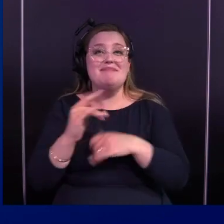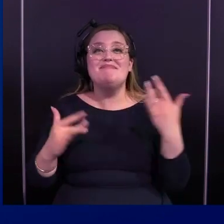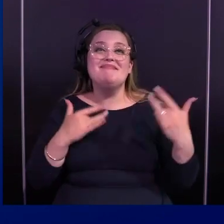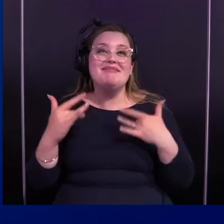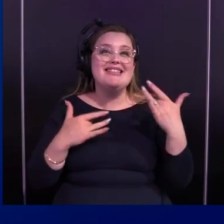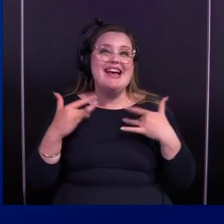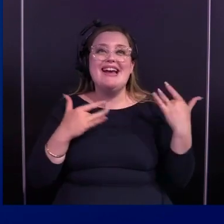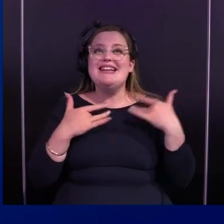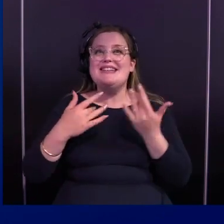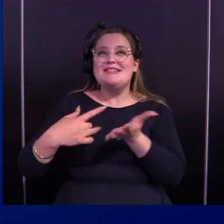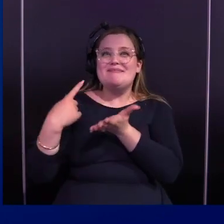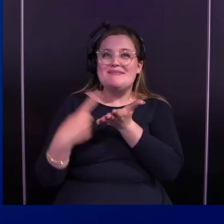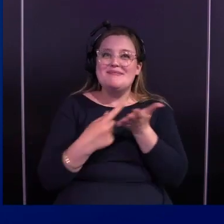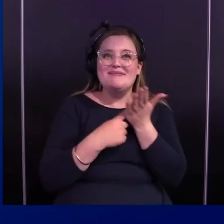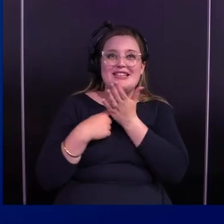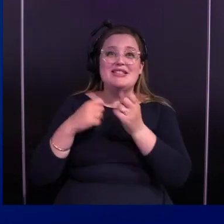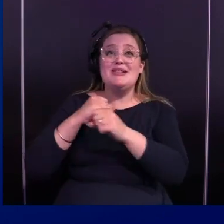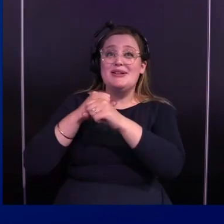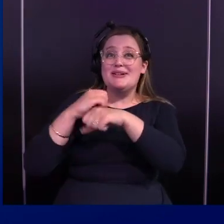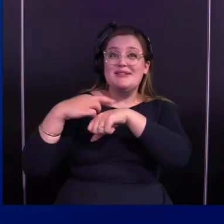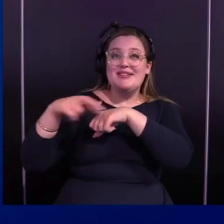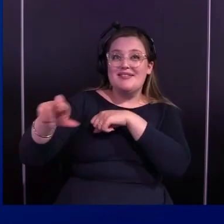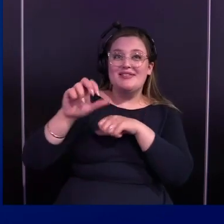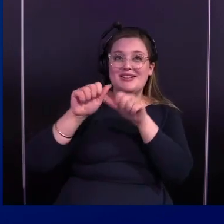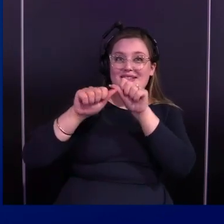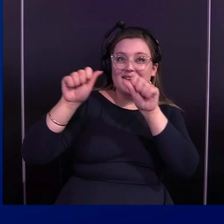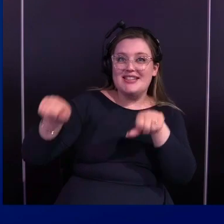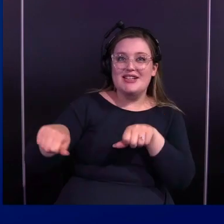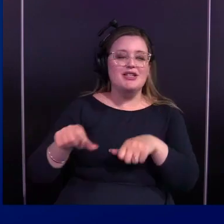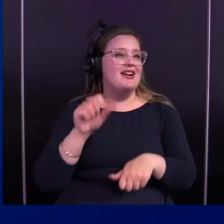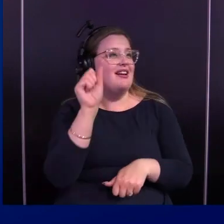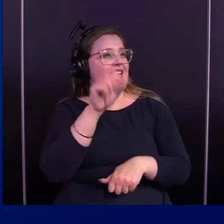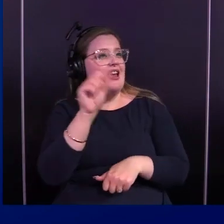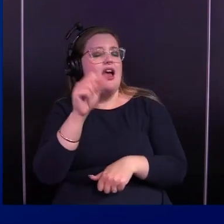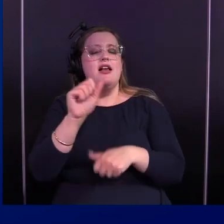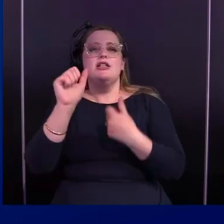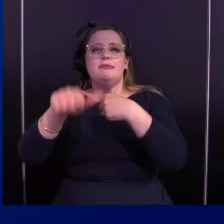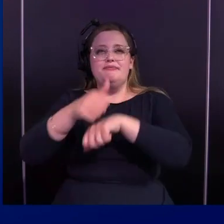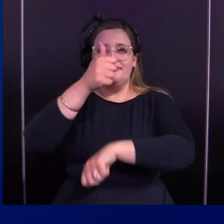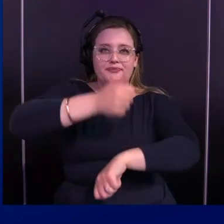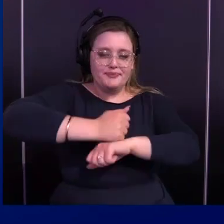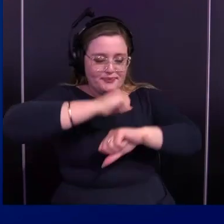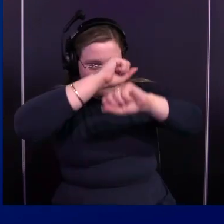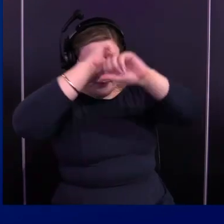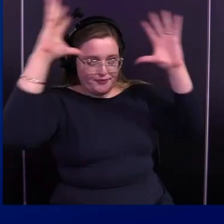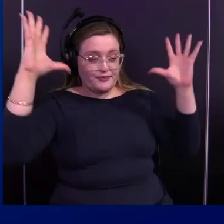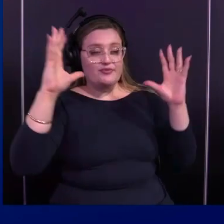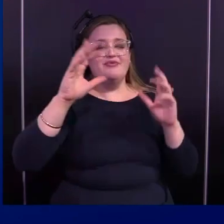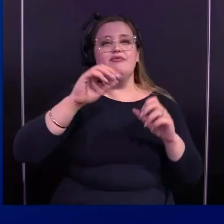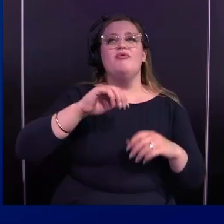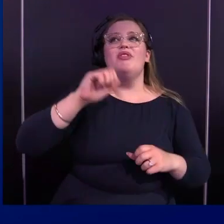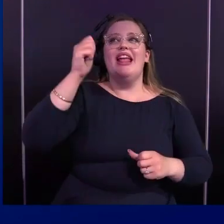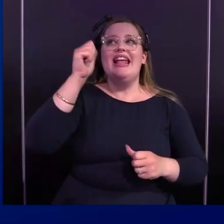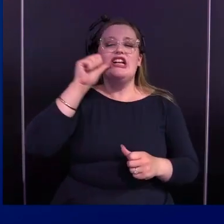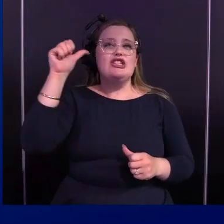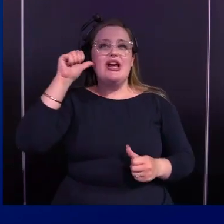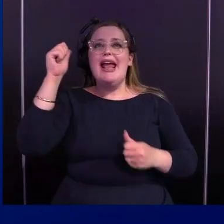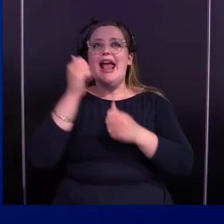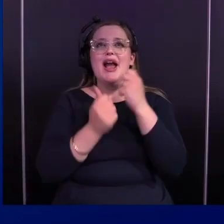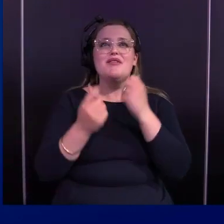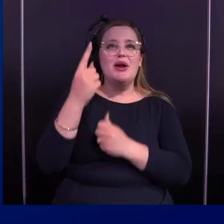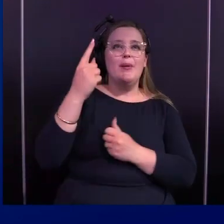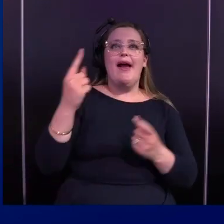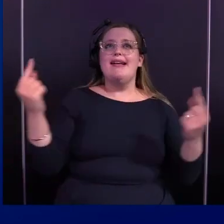to you about the security reference architecture. Yeah, so I want to kind of set the stage here. Imagine yesterday, everyone's getting in, they're checking into